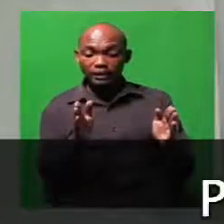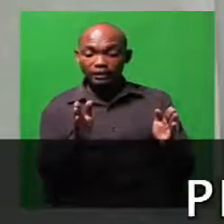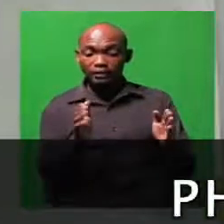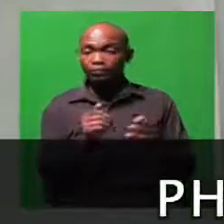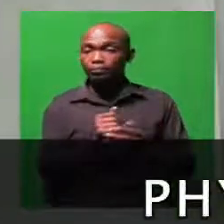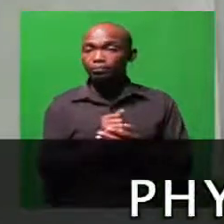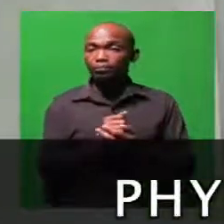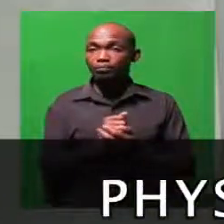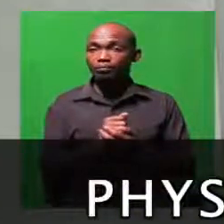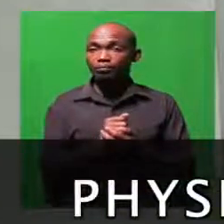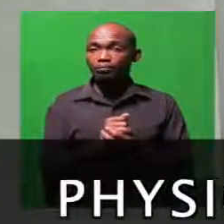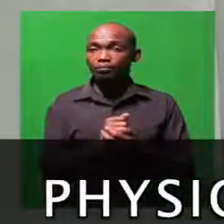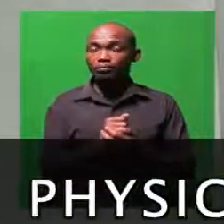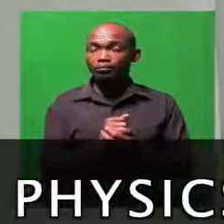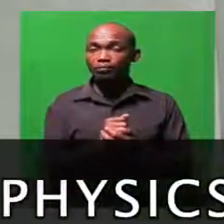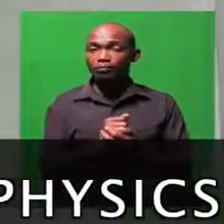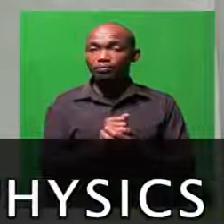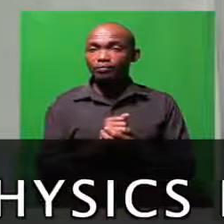the space